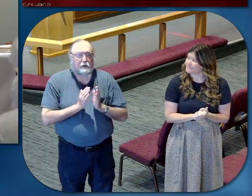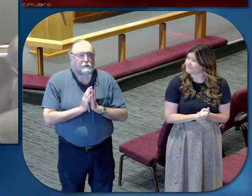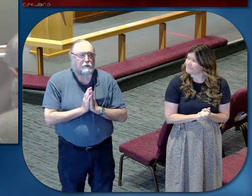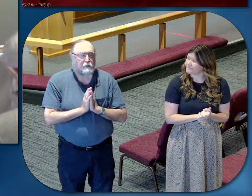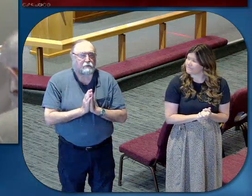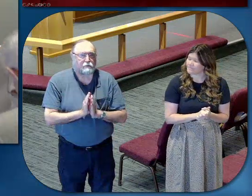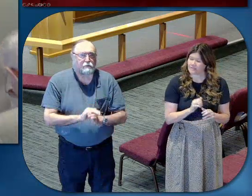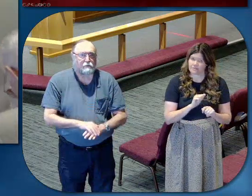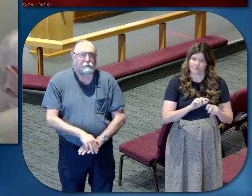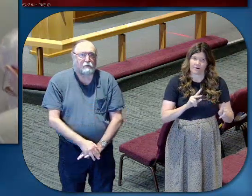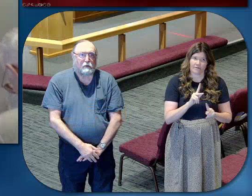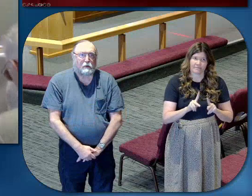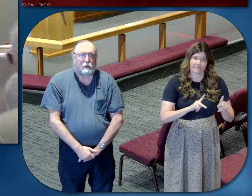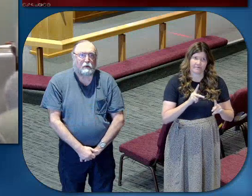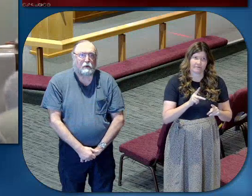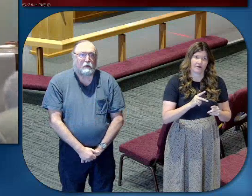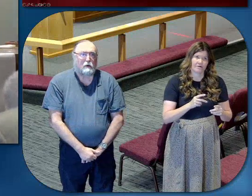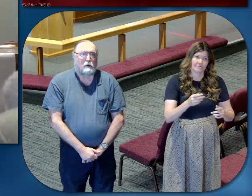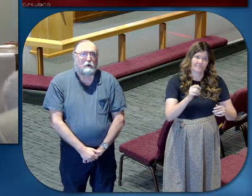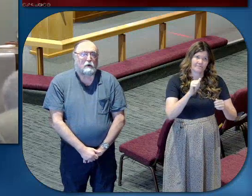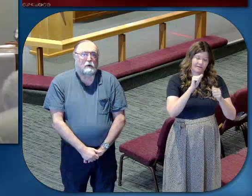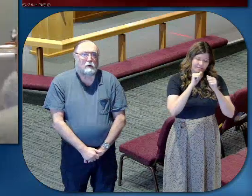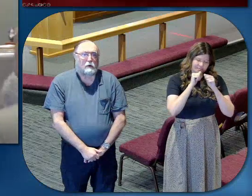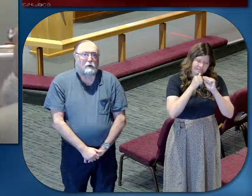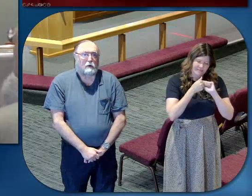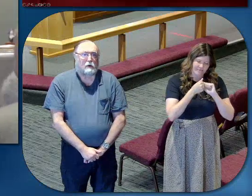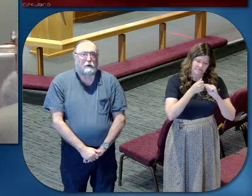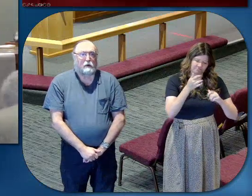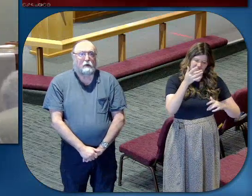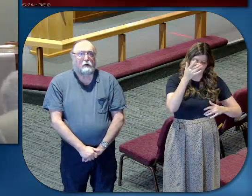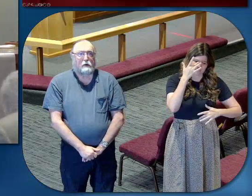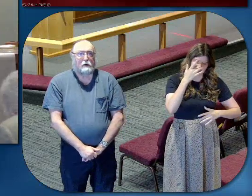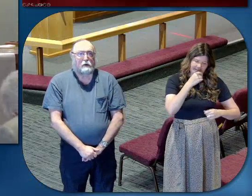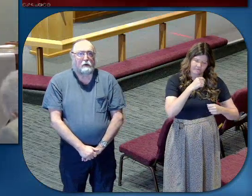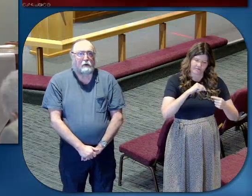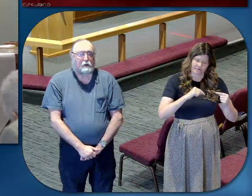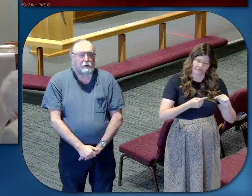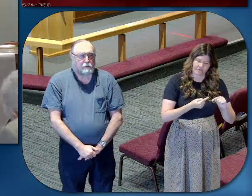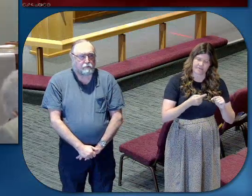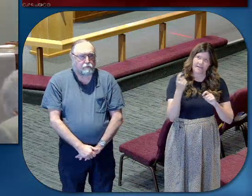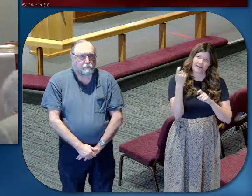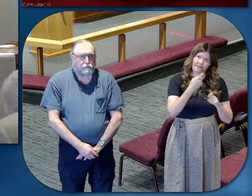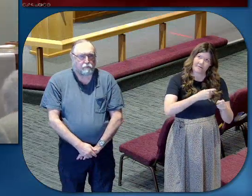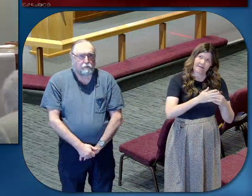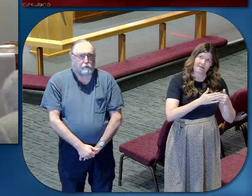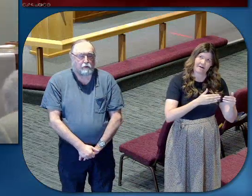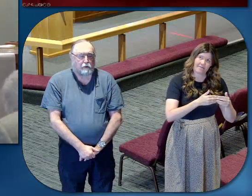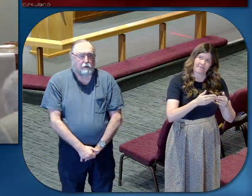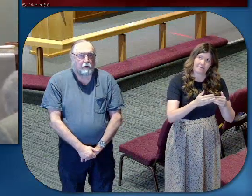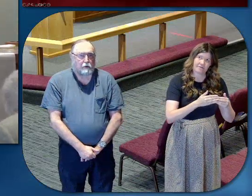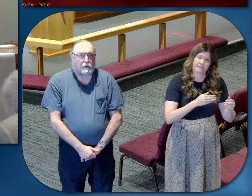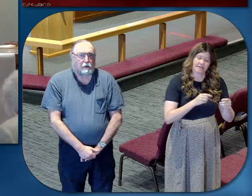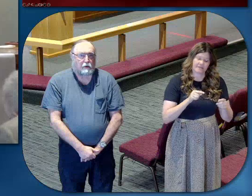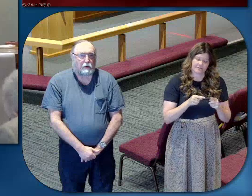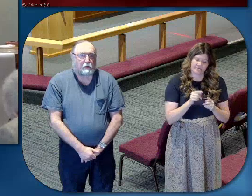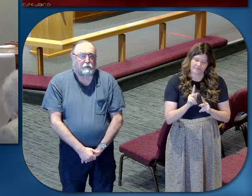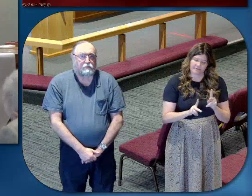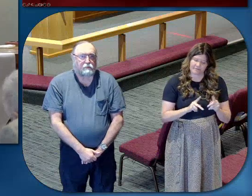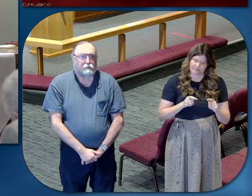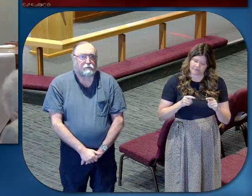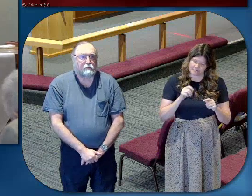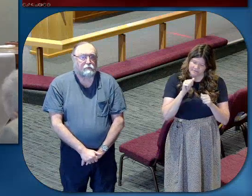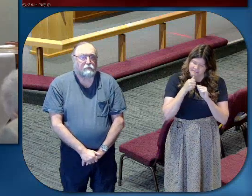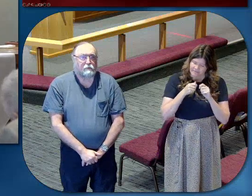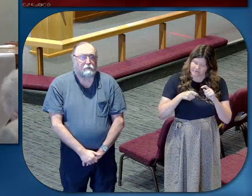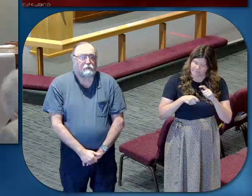To all who suffer sickness or injury, give the comfort of Your healing. To all who suffer persecution for